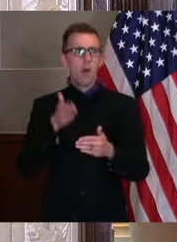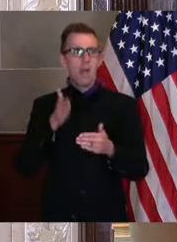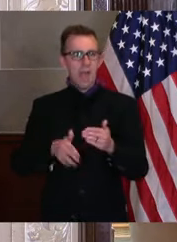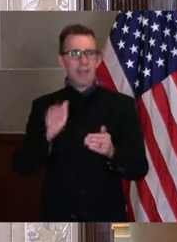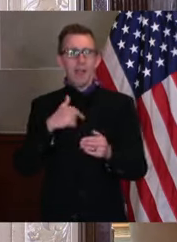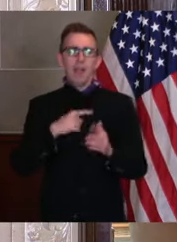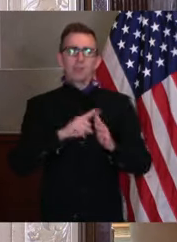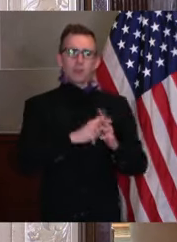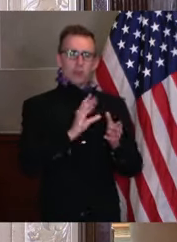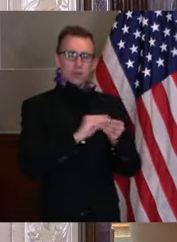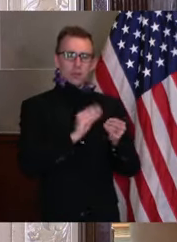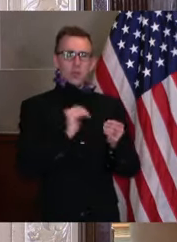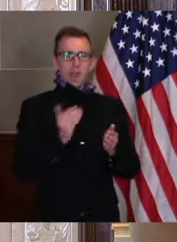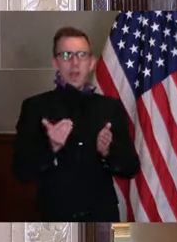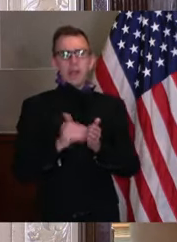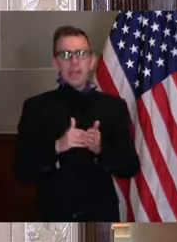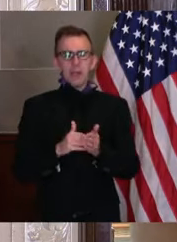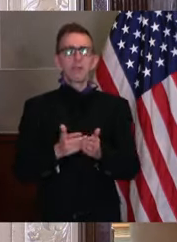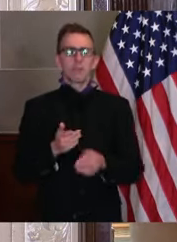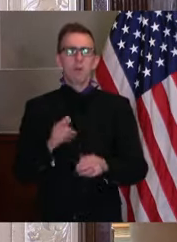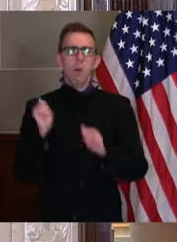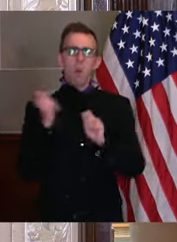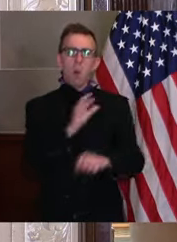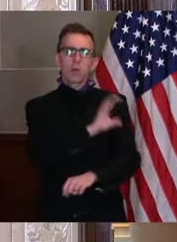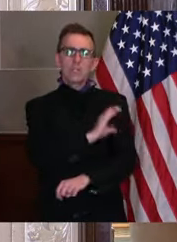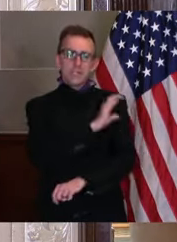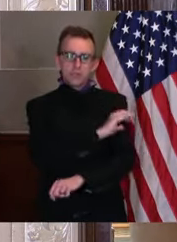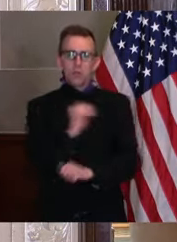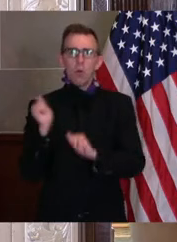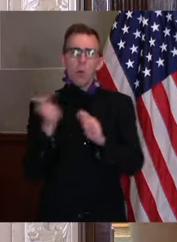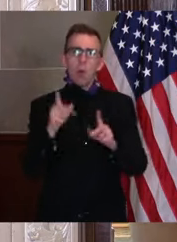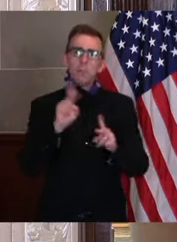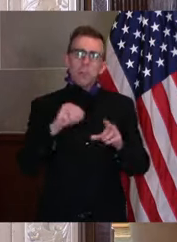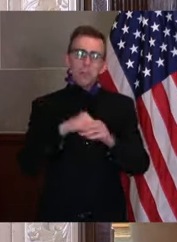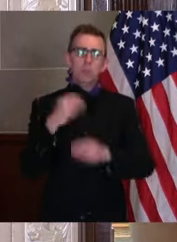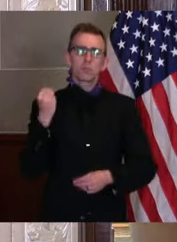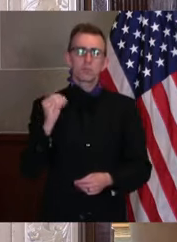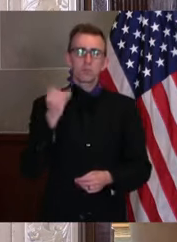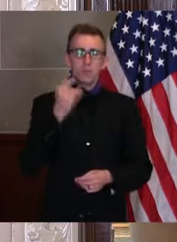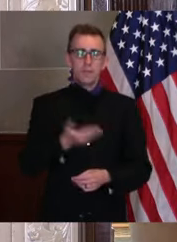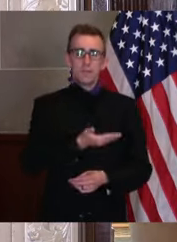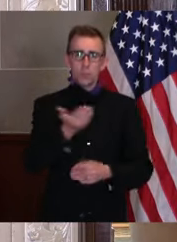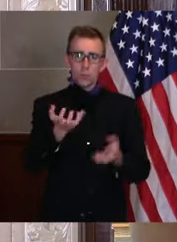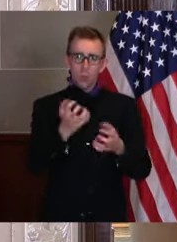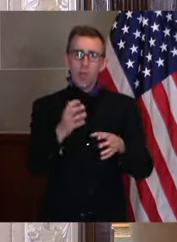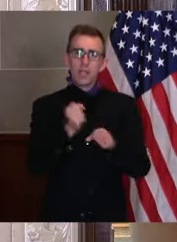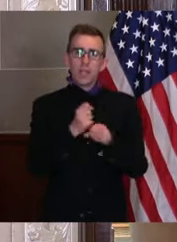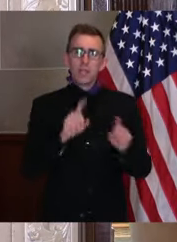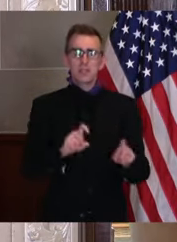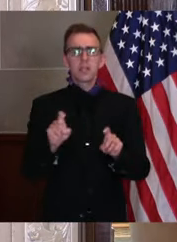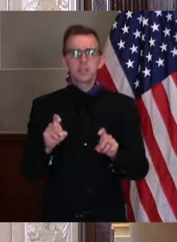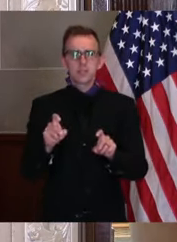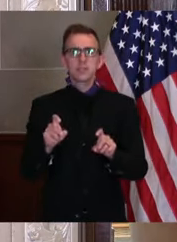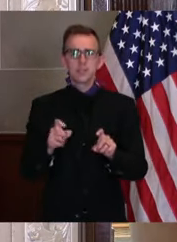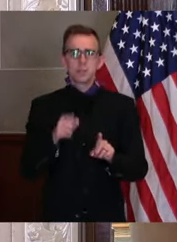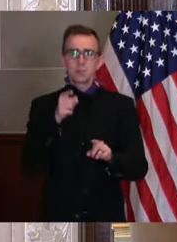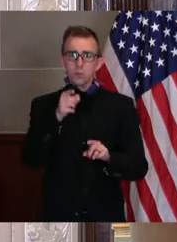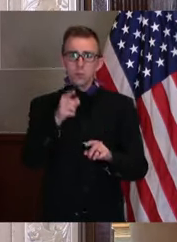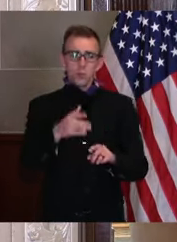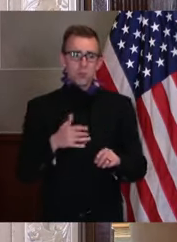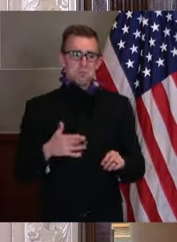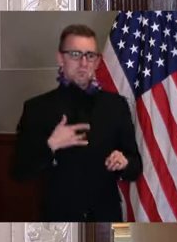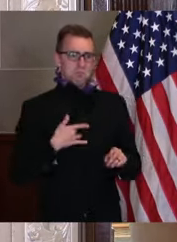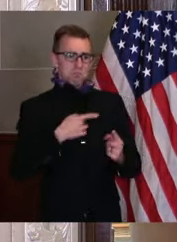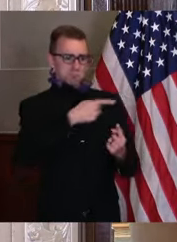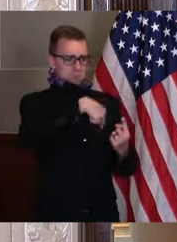started. We really would encourage all clinicians, all Missourians, if you want to be tested, if you have been around somebody or